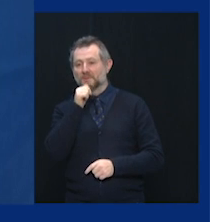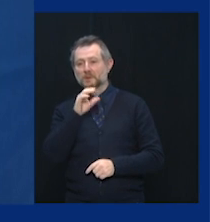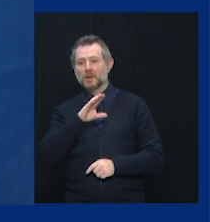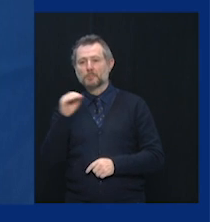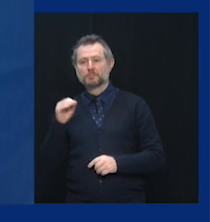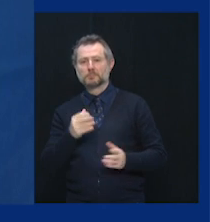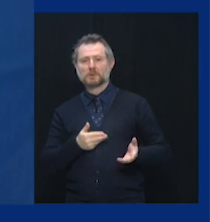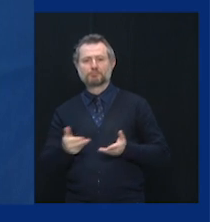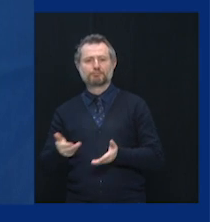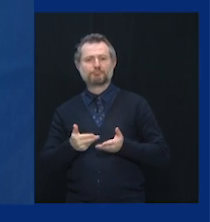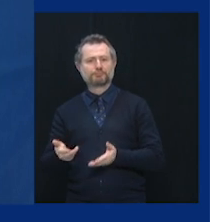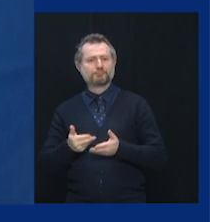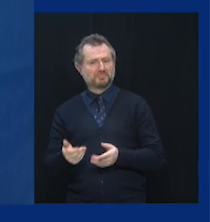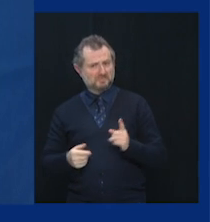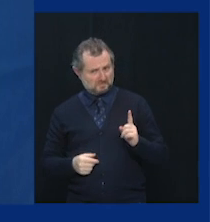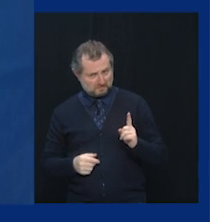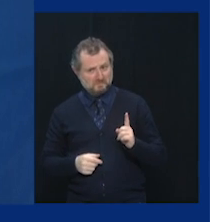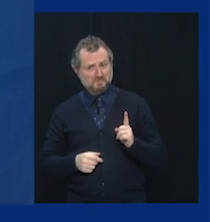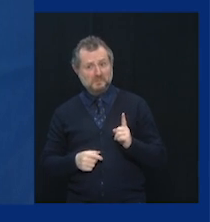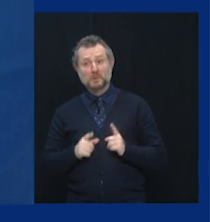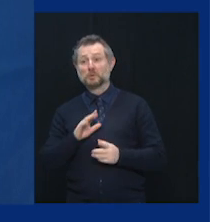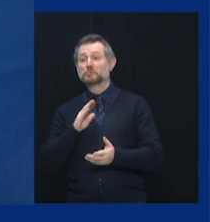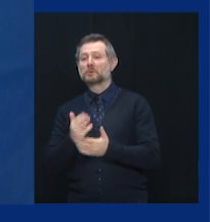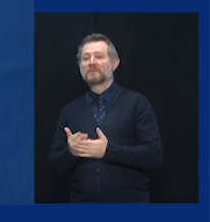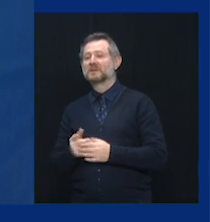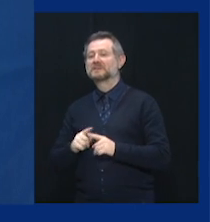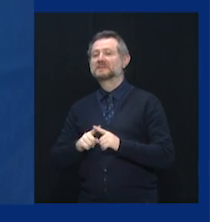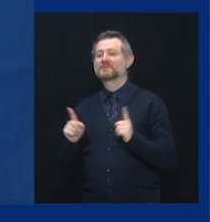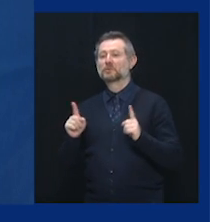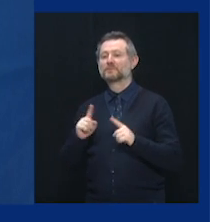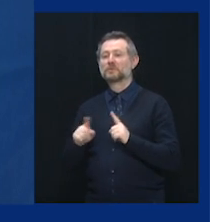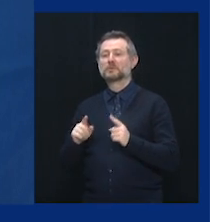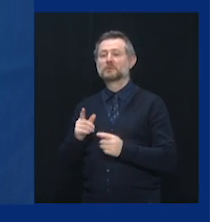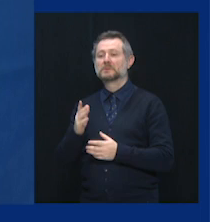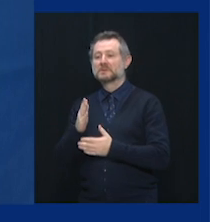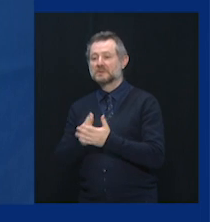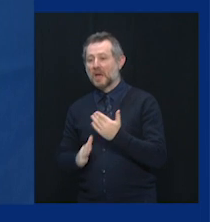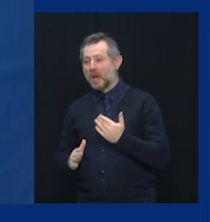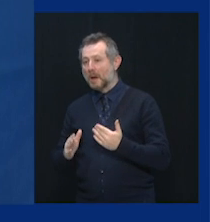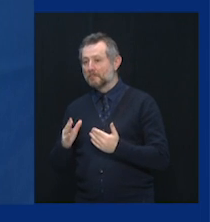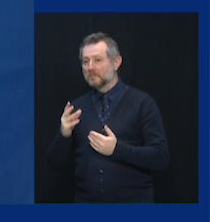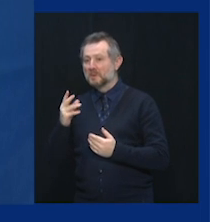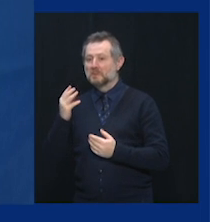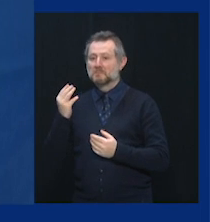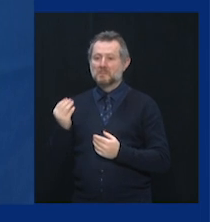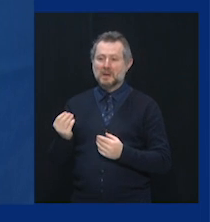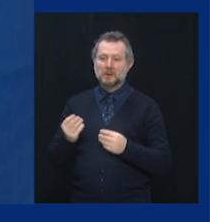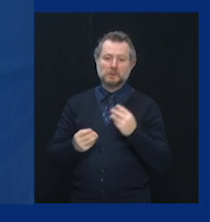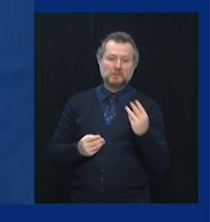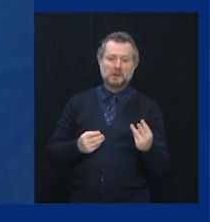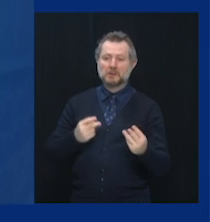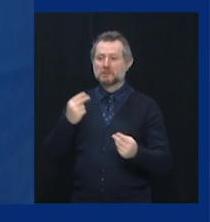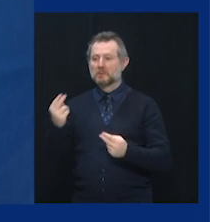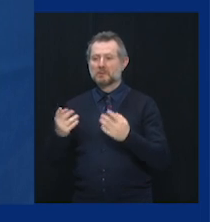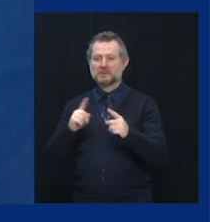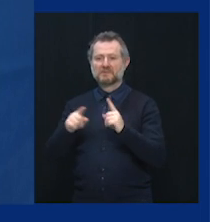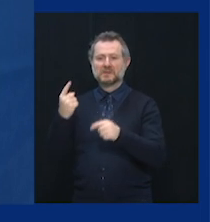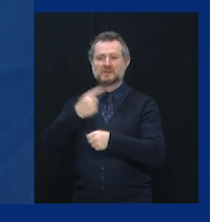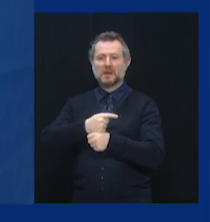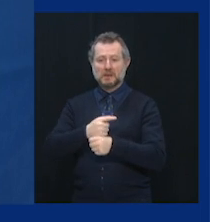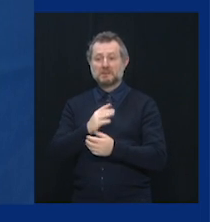and they arrive at different times across the week. Some jurisdictions are starting to receive them